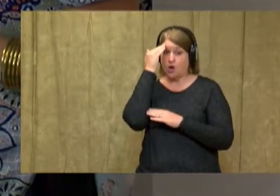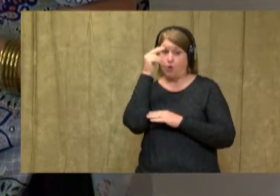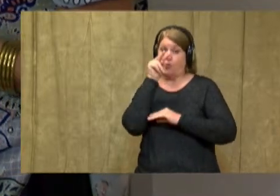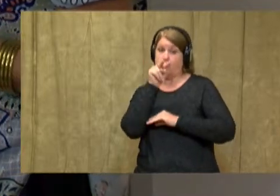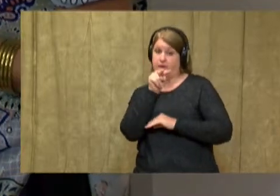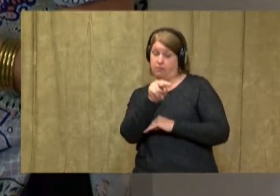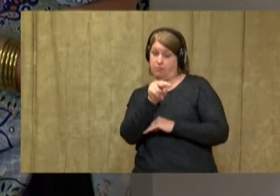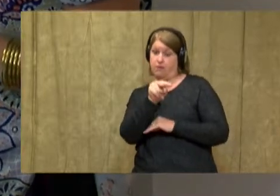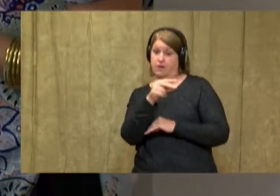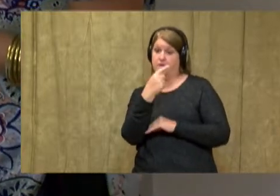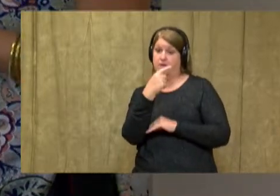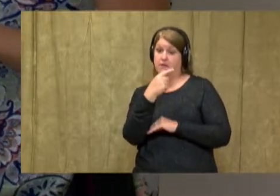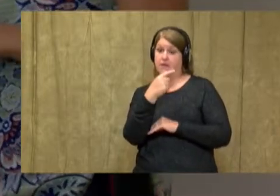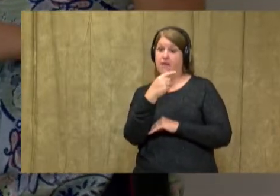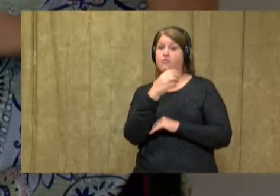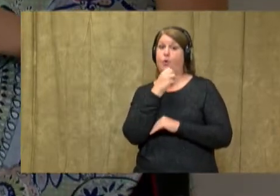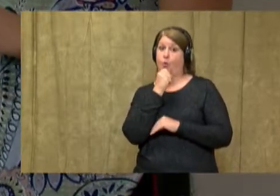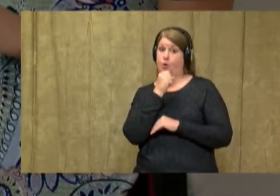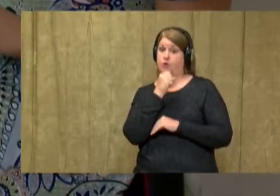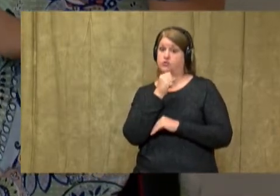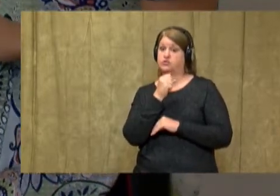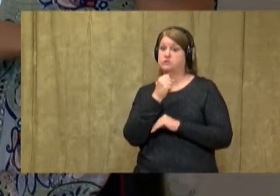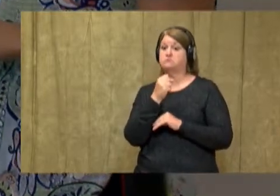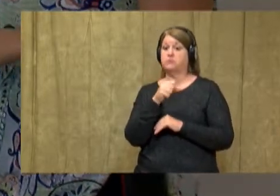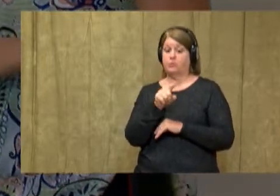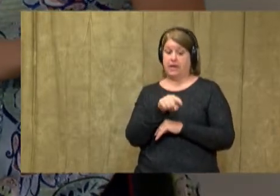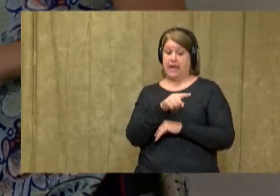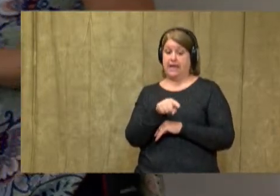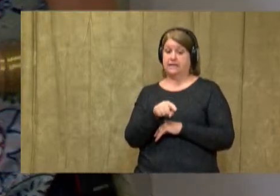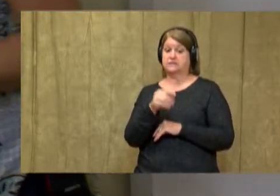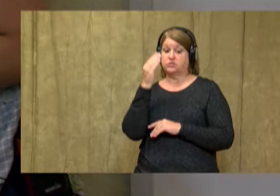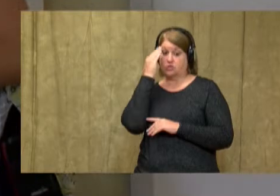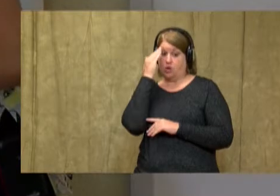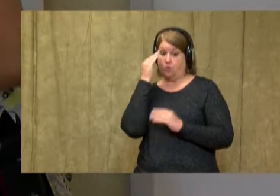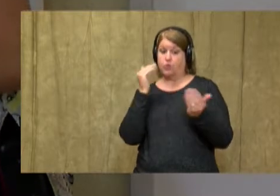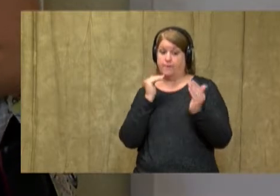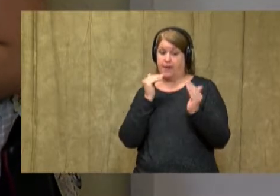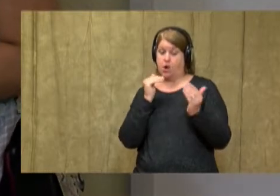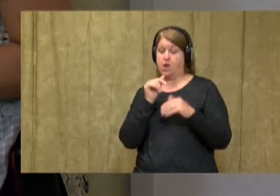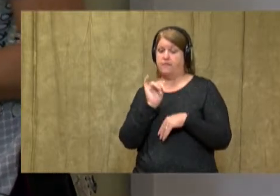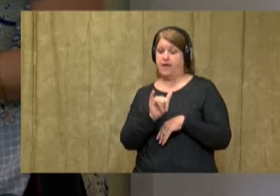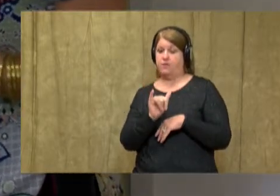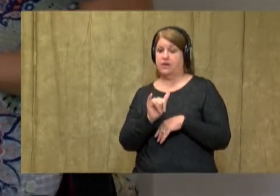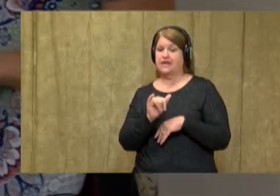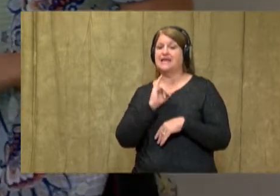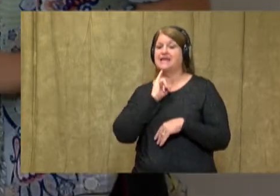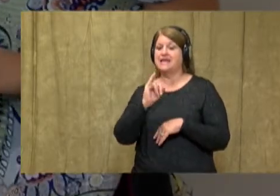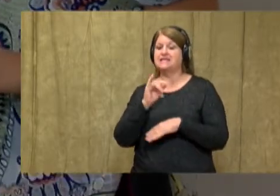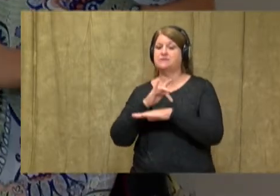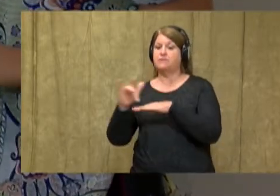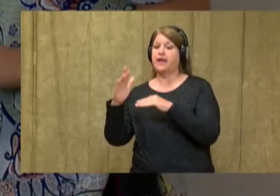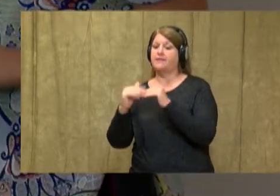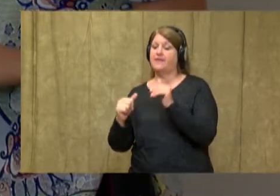one. I'm going to put a little X to show me that I'm observing this one, is blank than the red